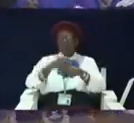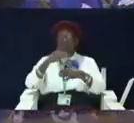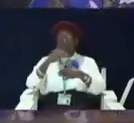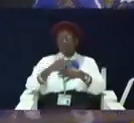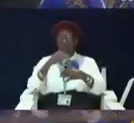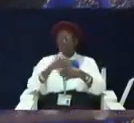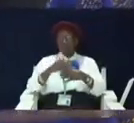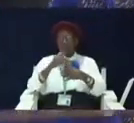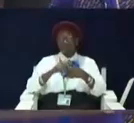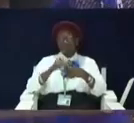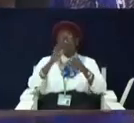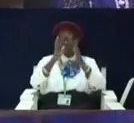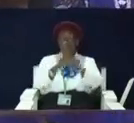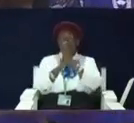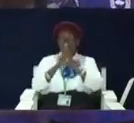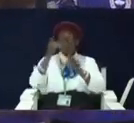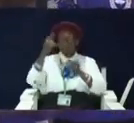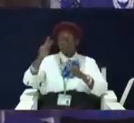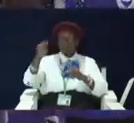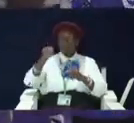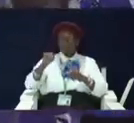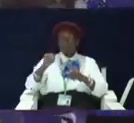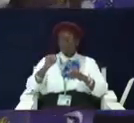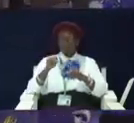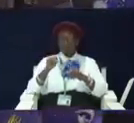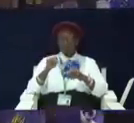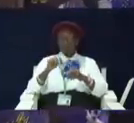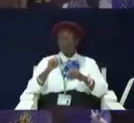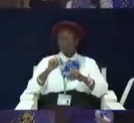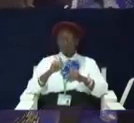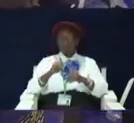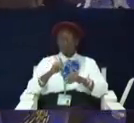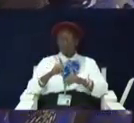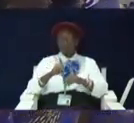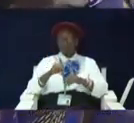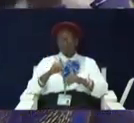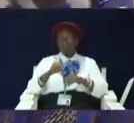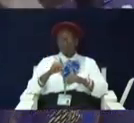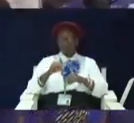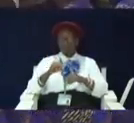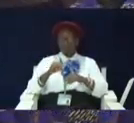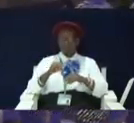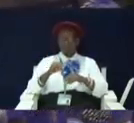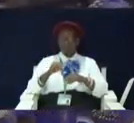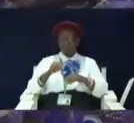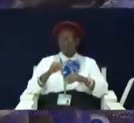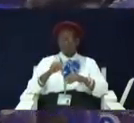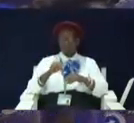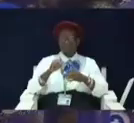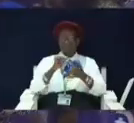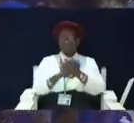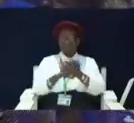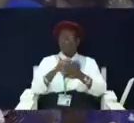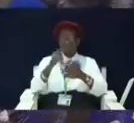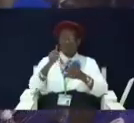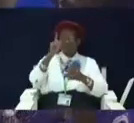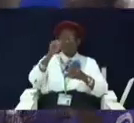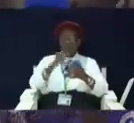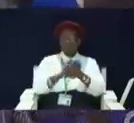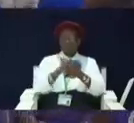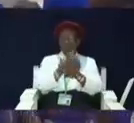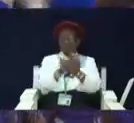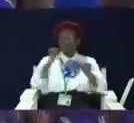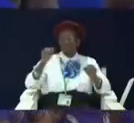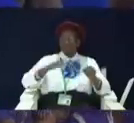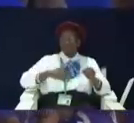intercede for them. dúpẹ́ fún wọn. That the one who saved our souls will save their